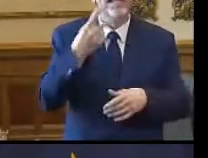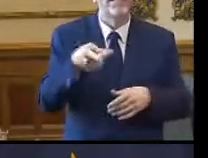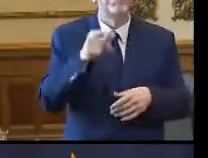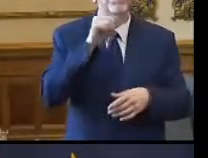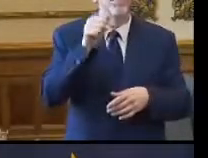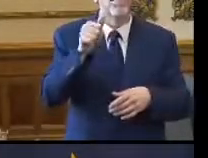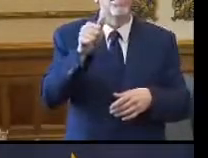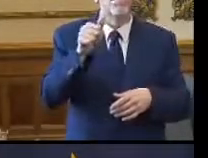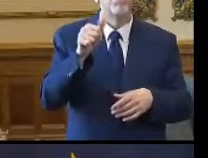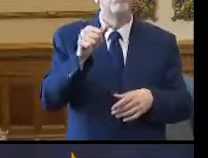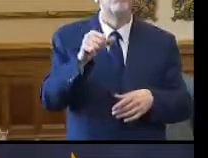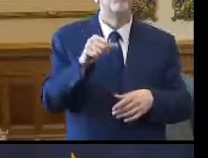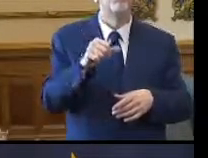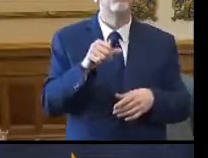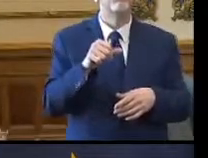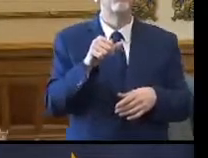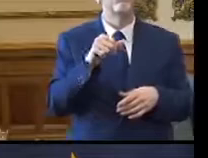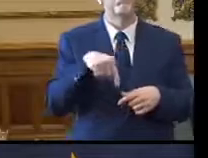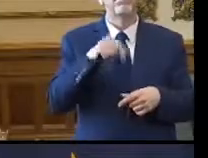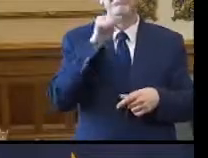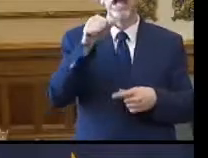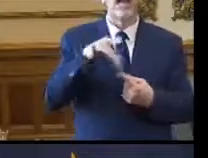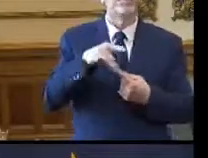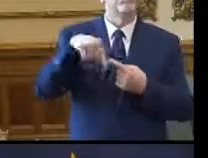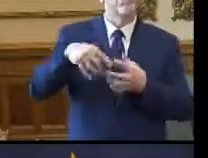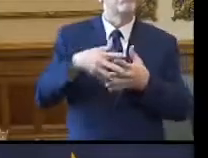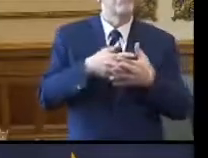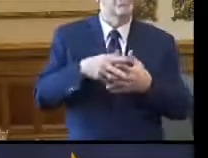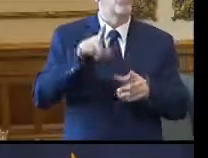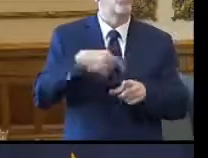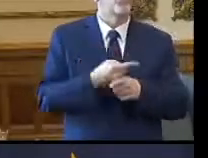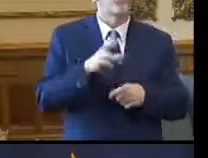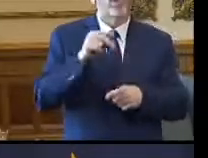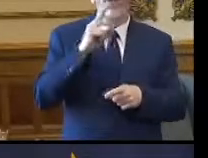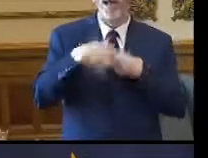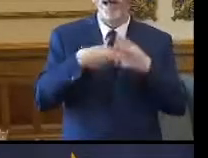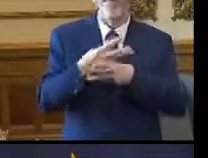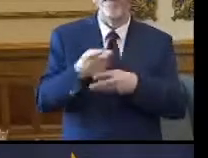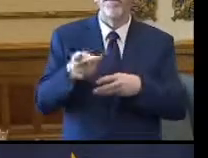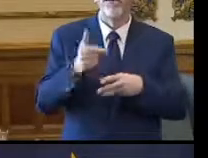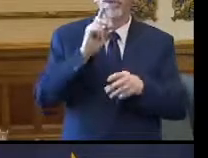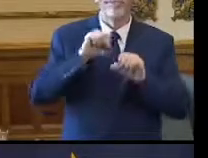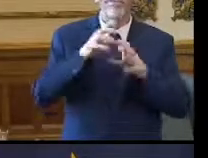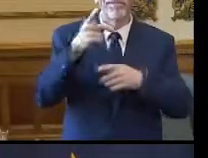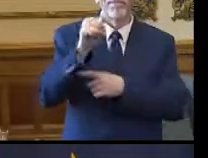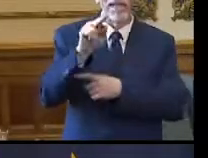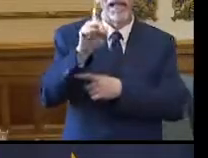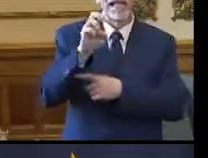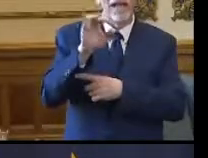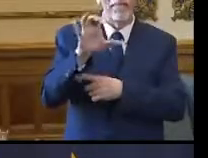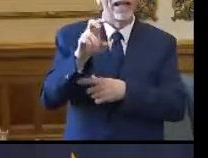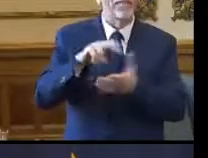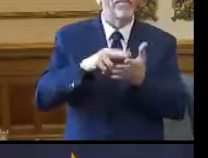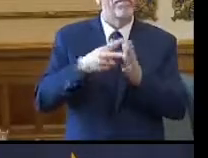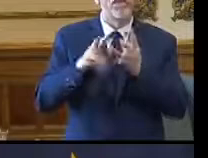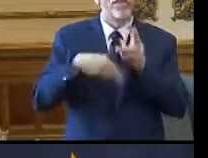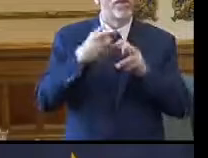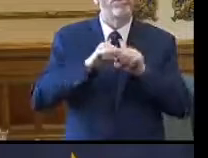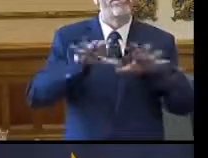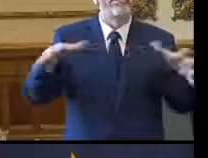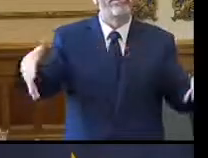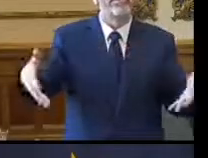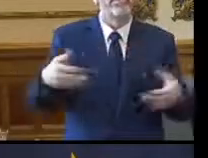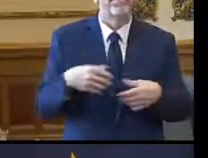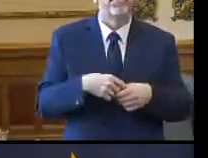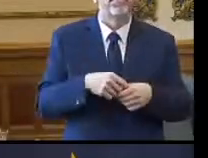not unique to America. This is global. This is a pandemic by definition, and we